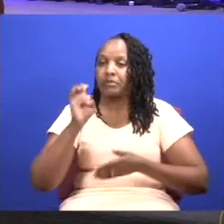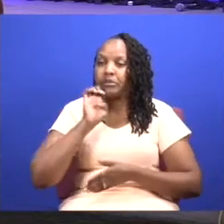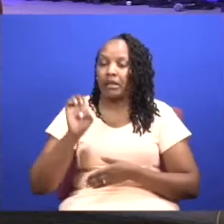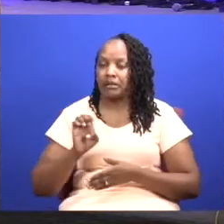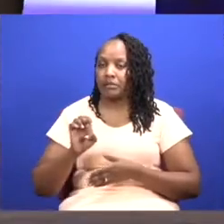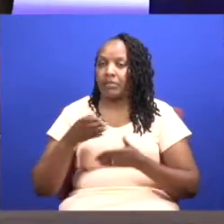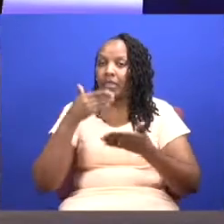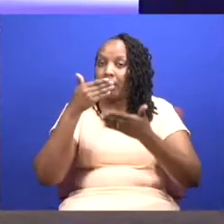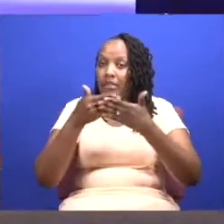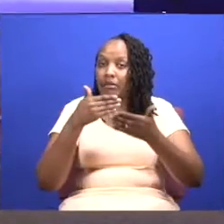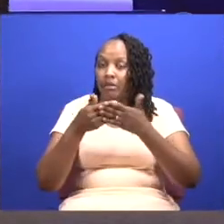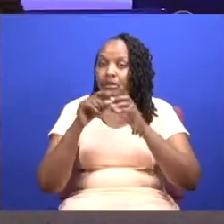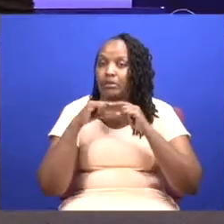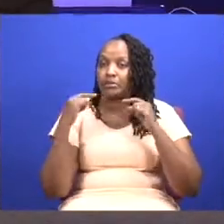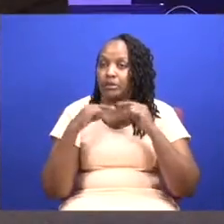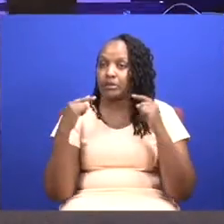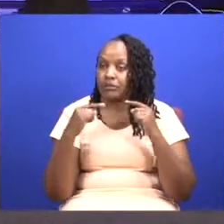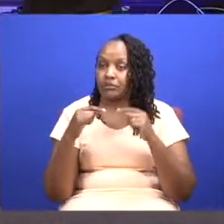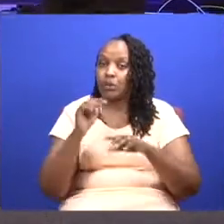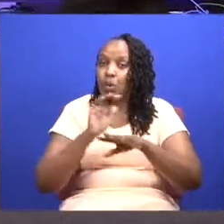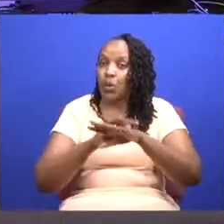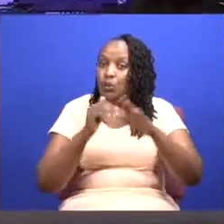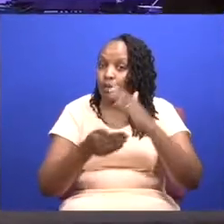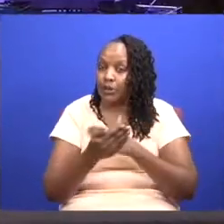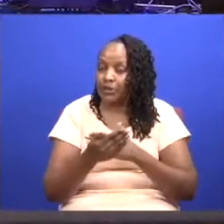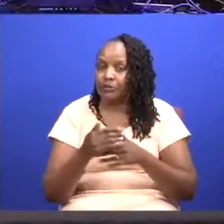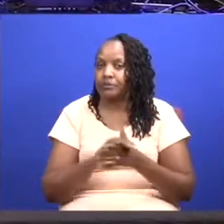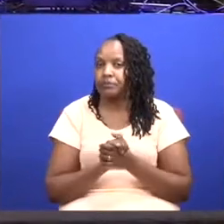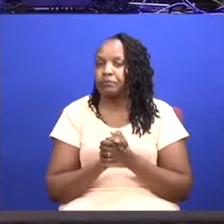Thank you, Pastor Angela. Good morning.